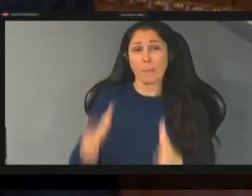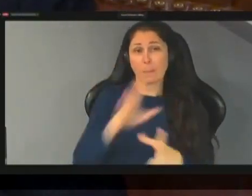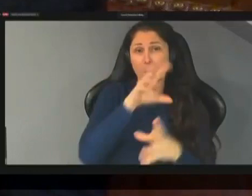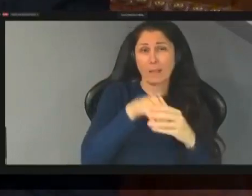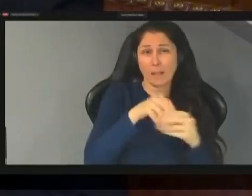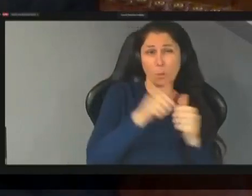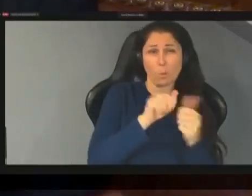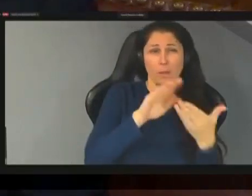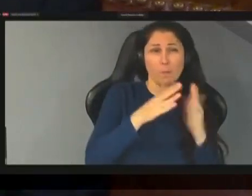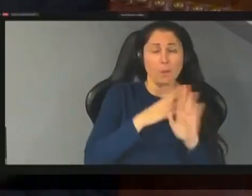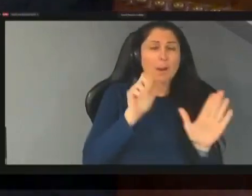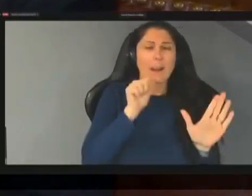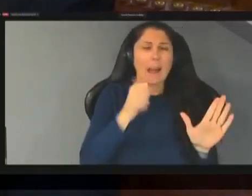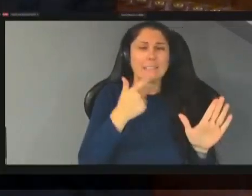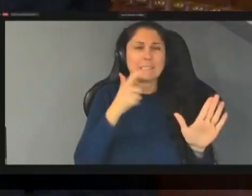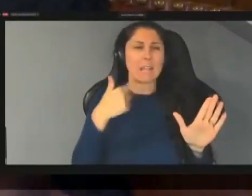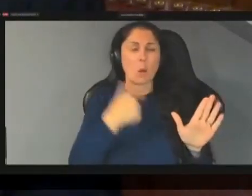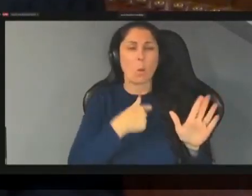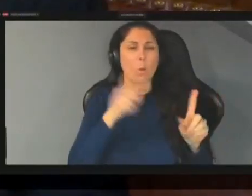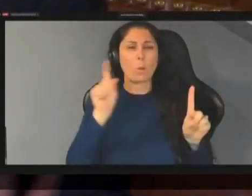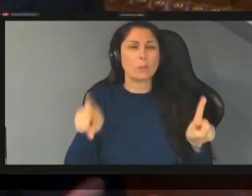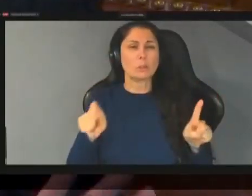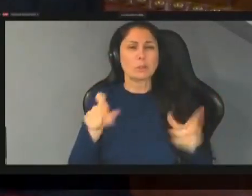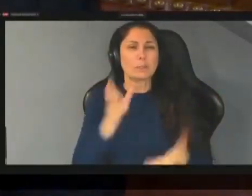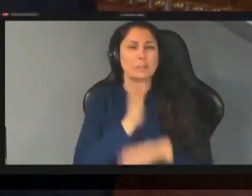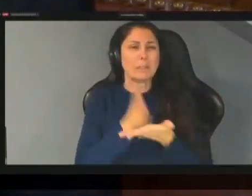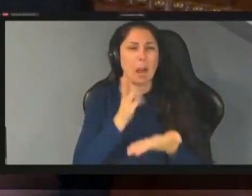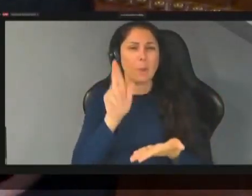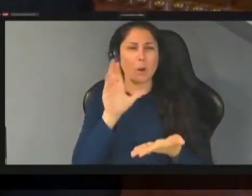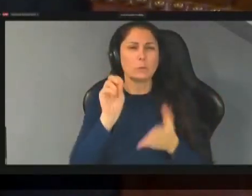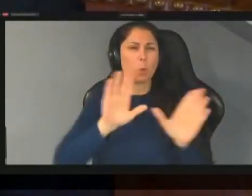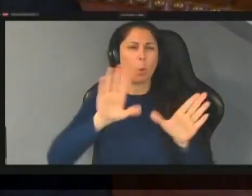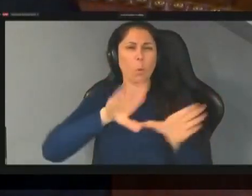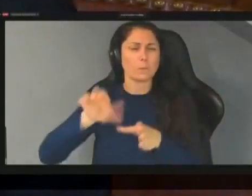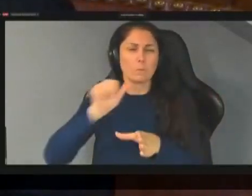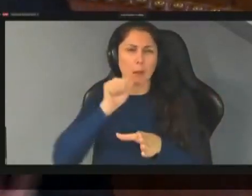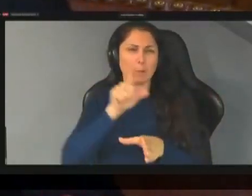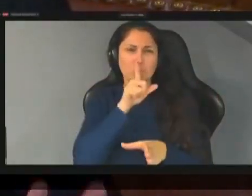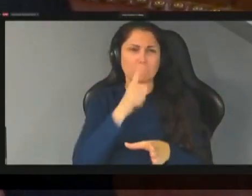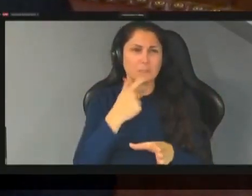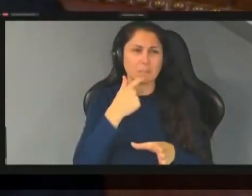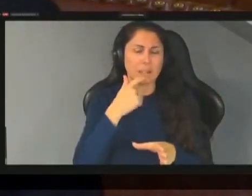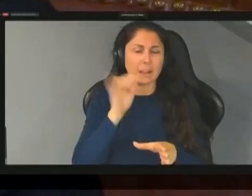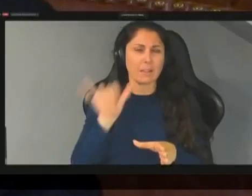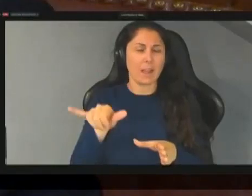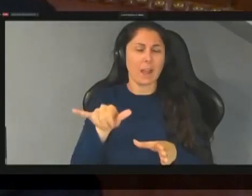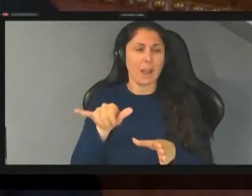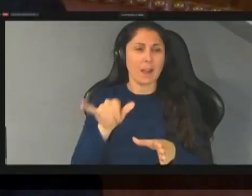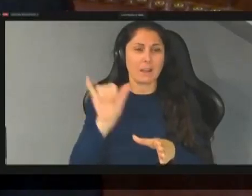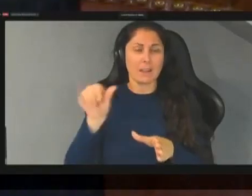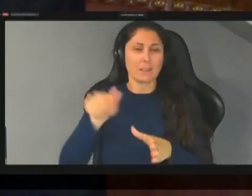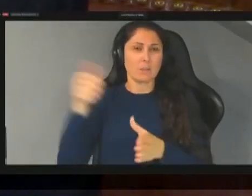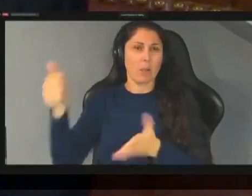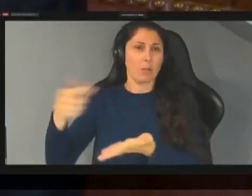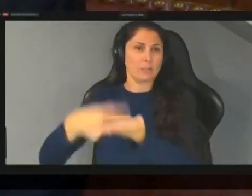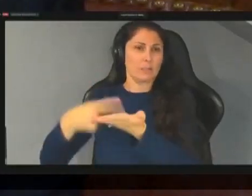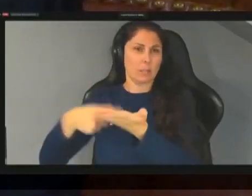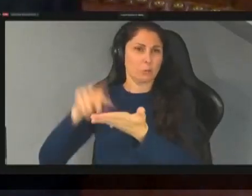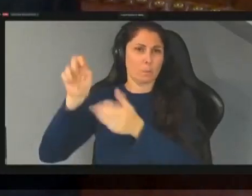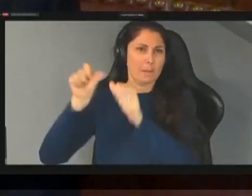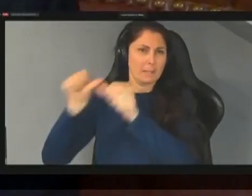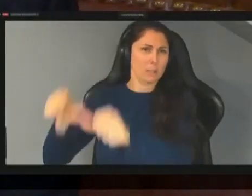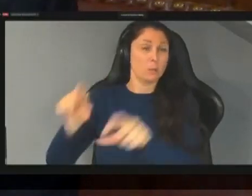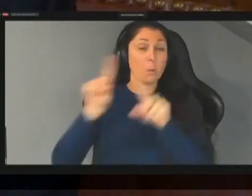and not to say we should do away with RCOs or what, that's not what, I mean, that's, again, a discussion to be continued, but it seems